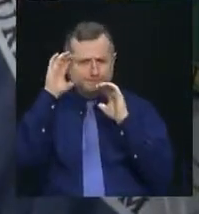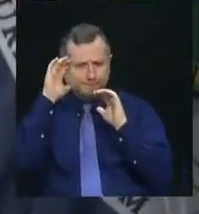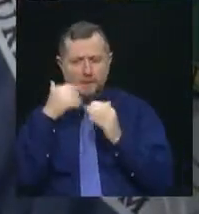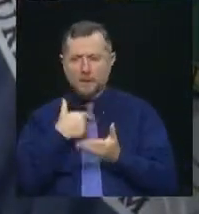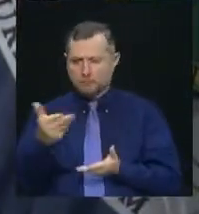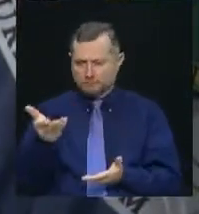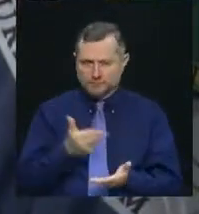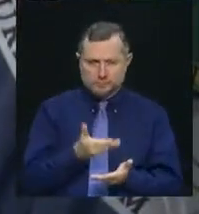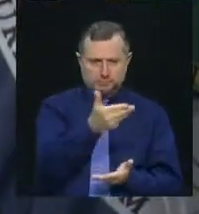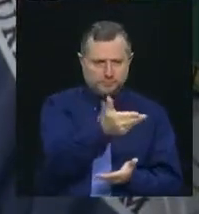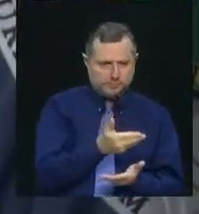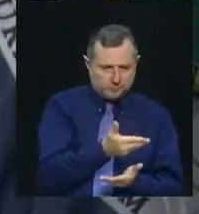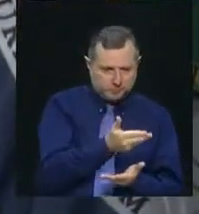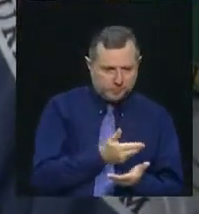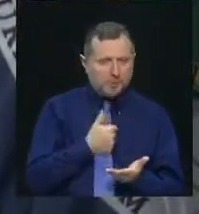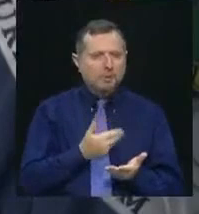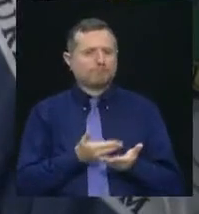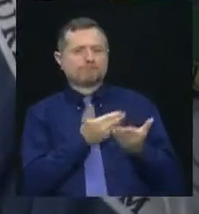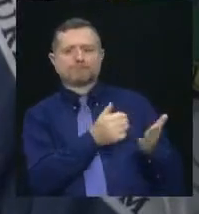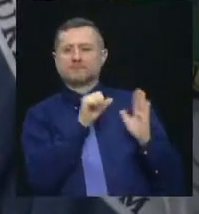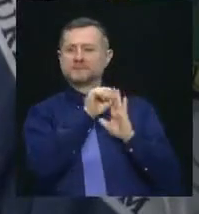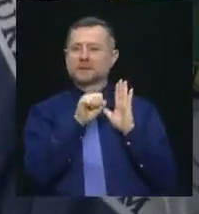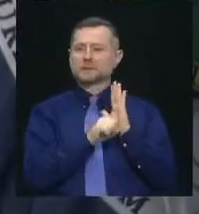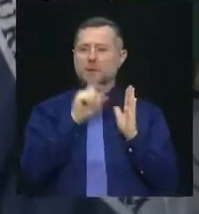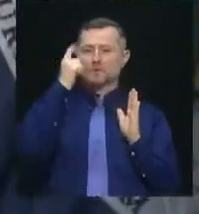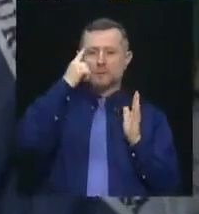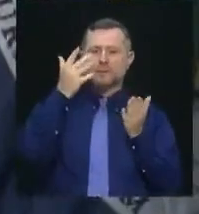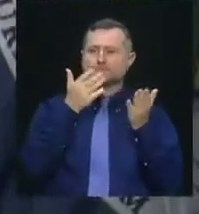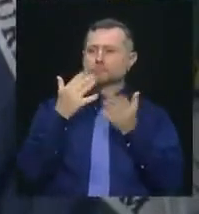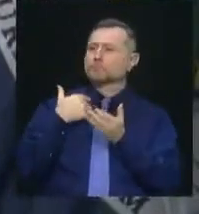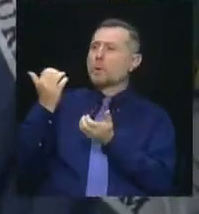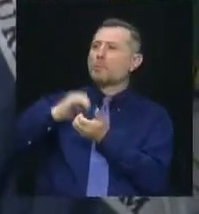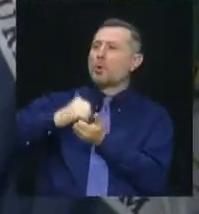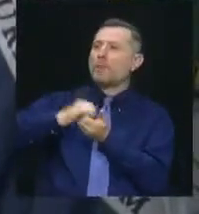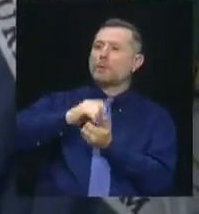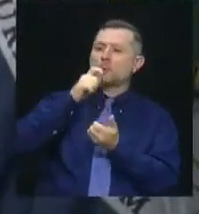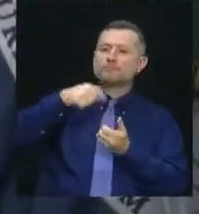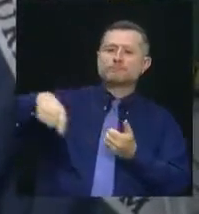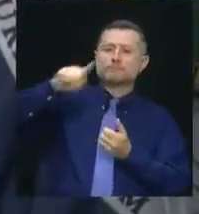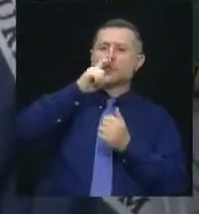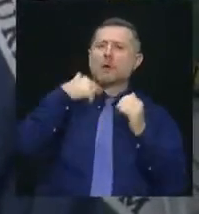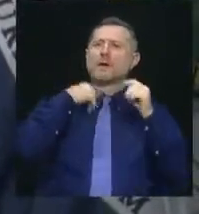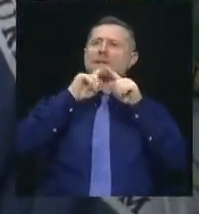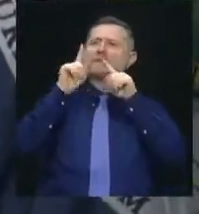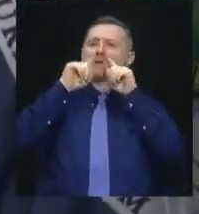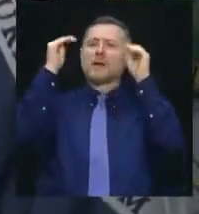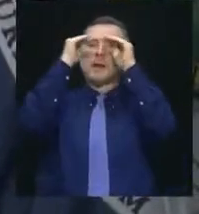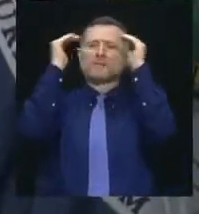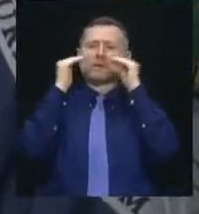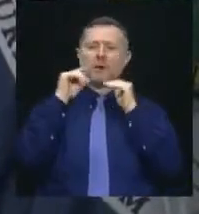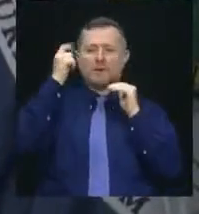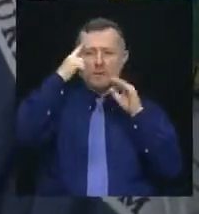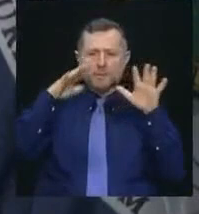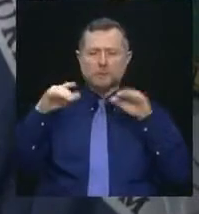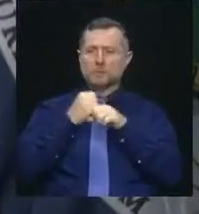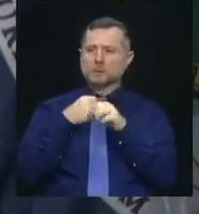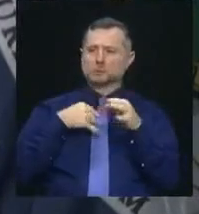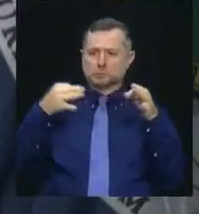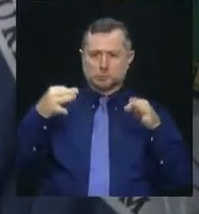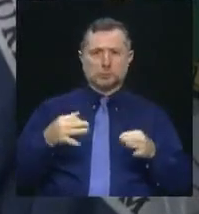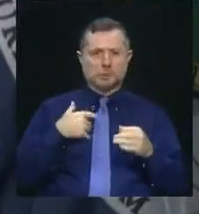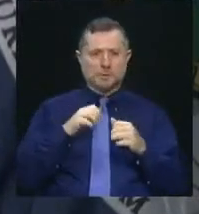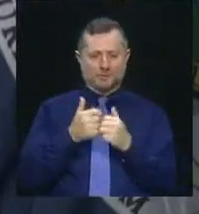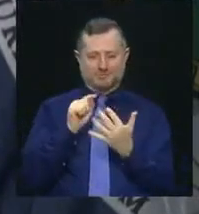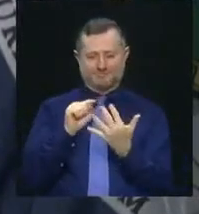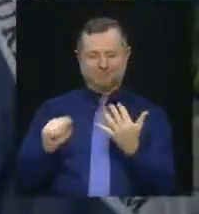capitol and work with our partners in every level of government to come to solutions. People will soon learn